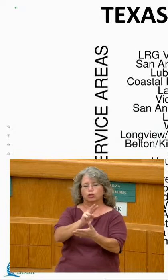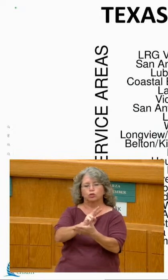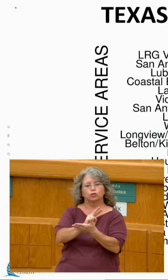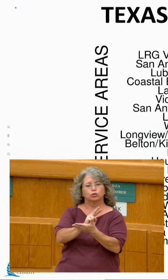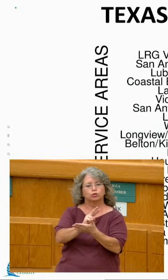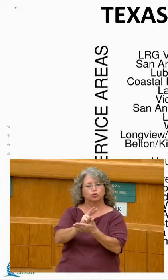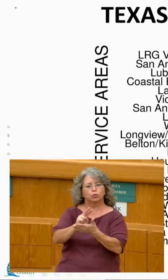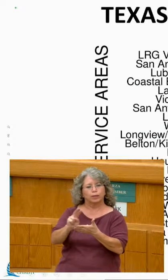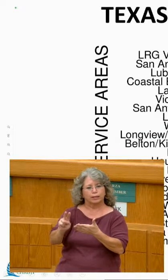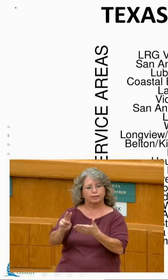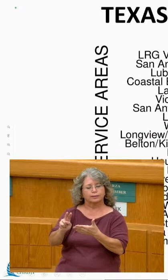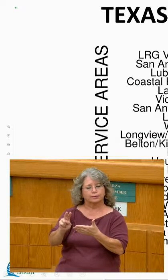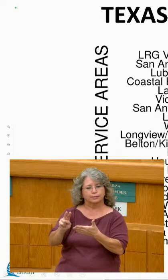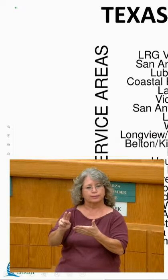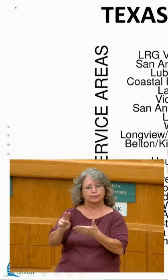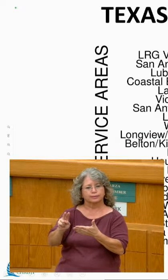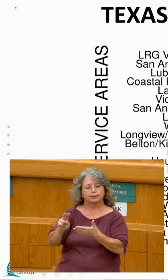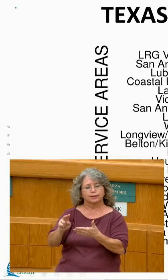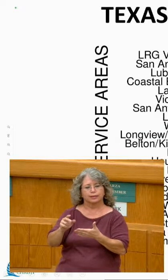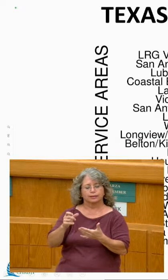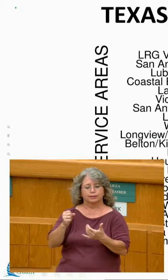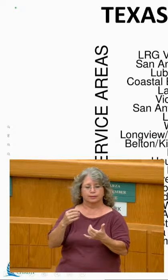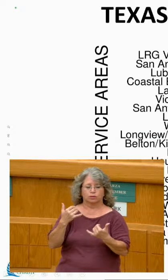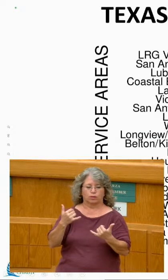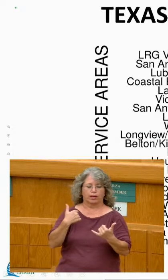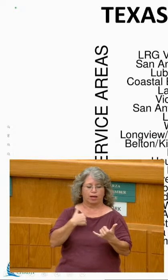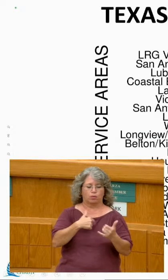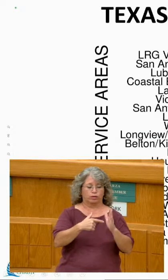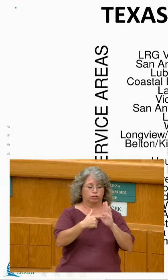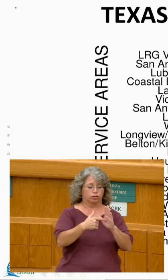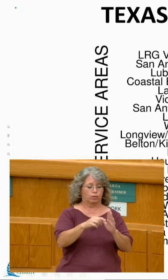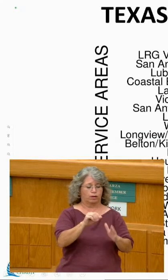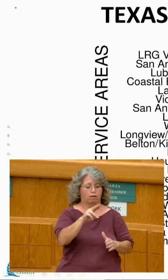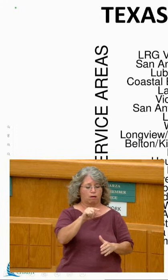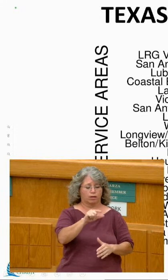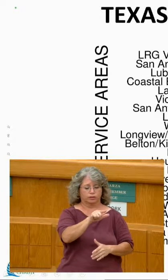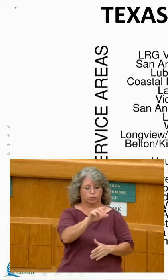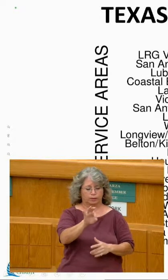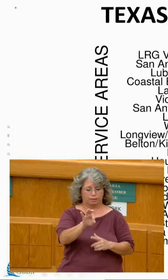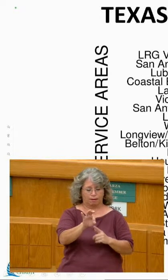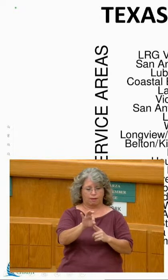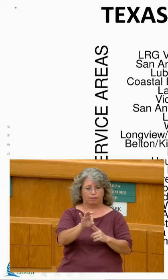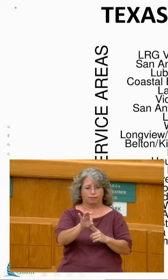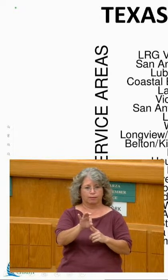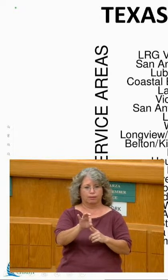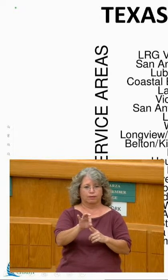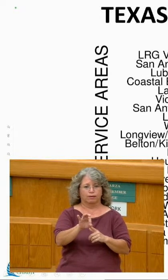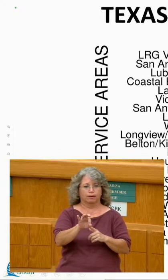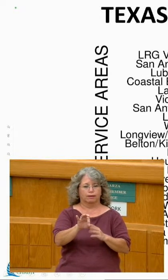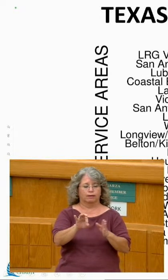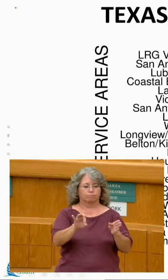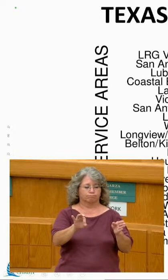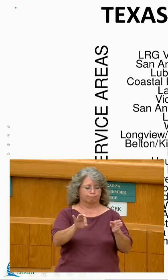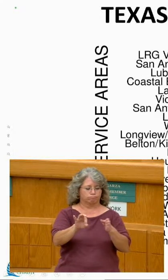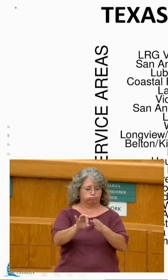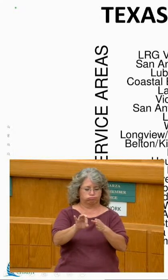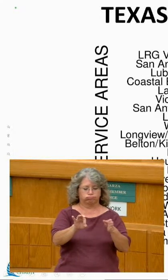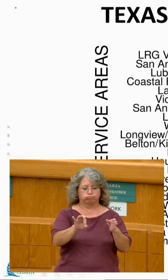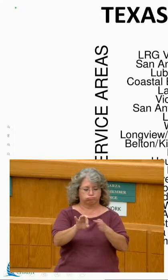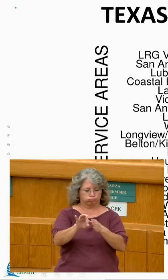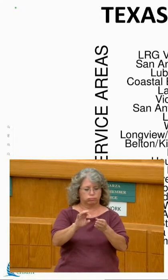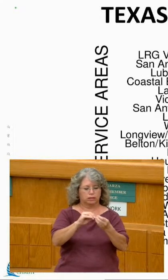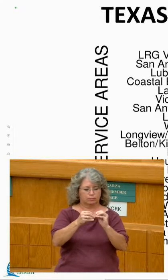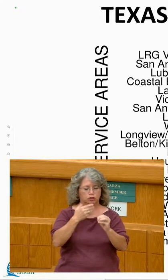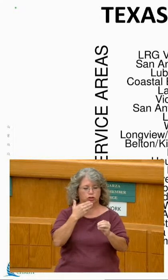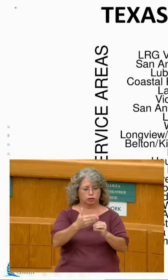now, we're going back to 8/29, and then for the 7 days prior to that is where this data comes from. Now, the reason why that's